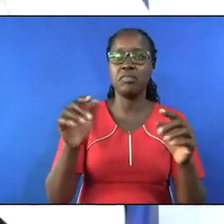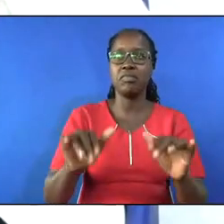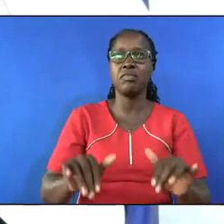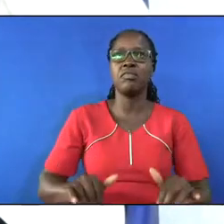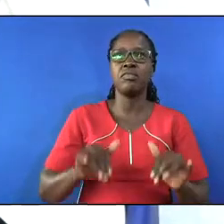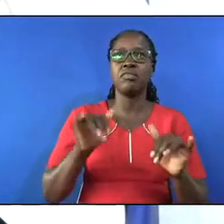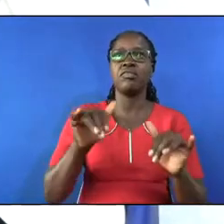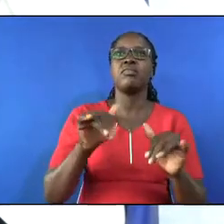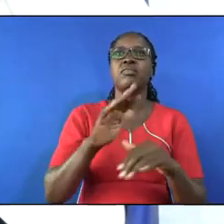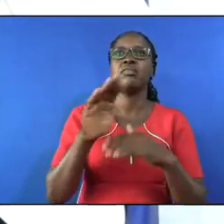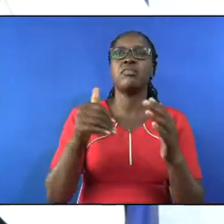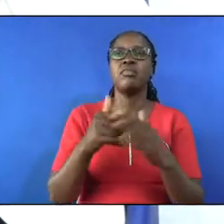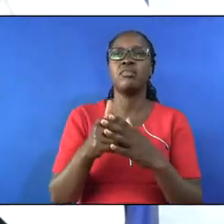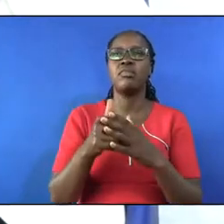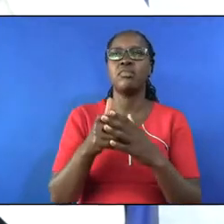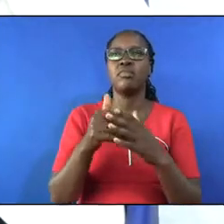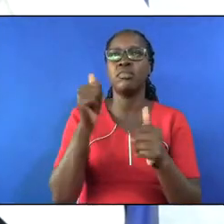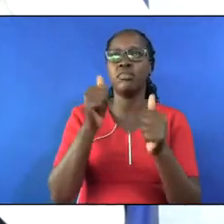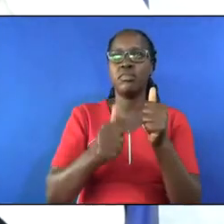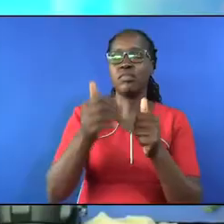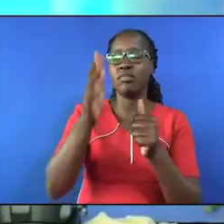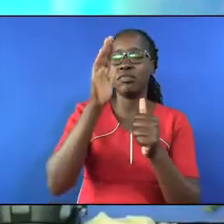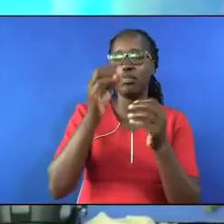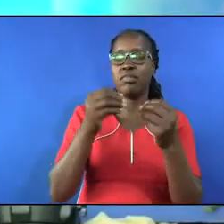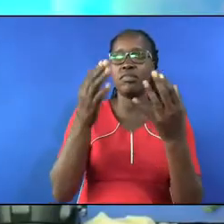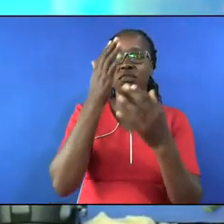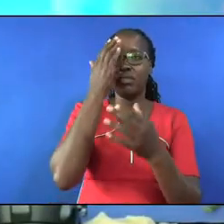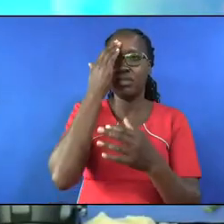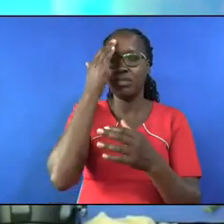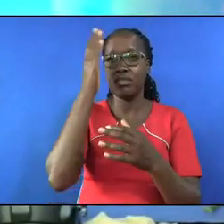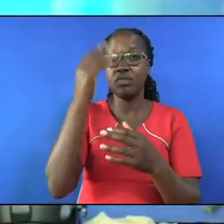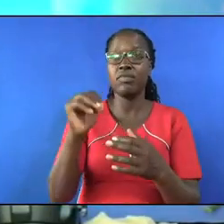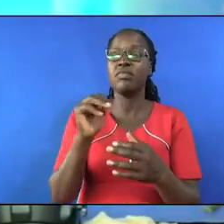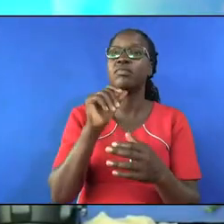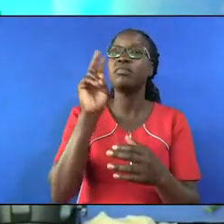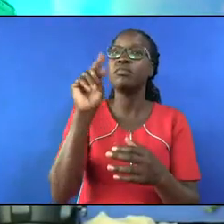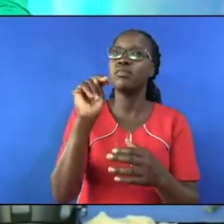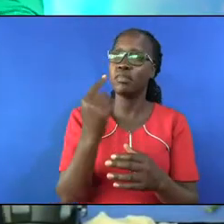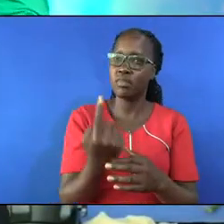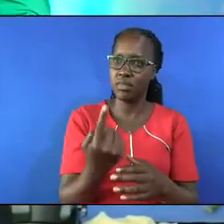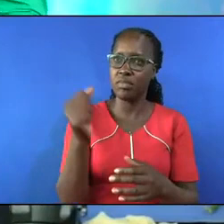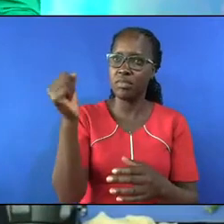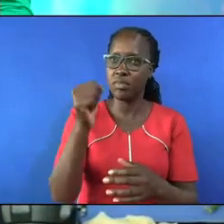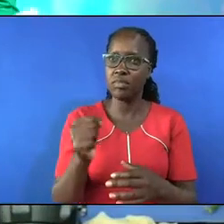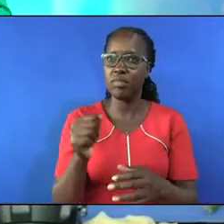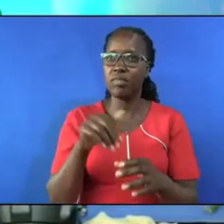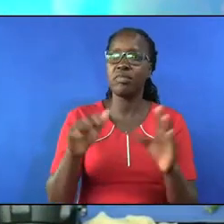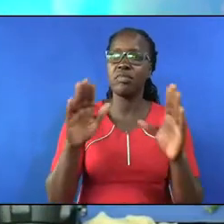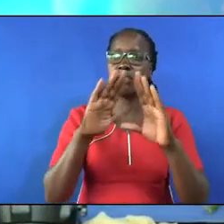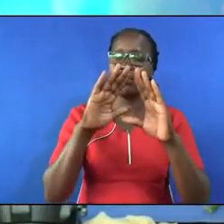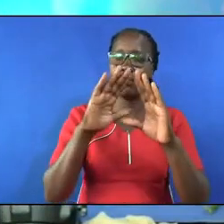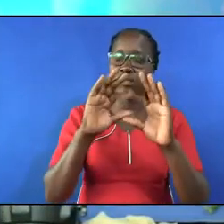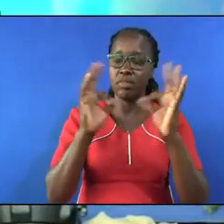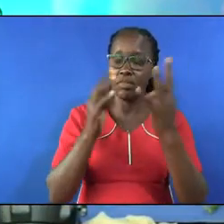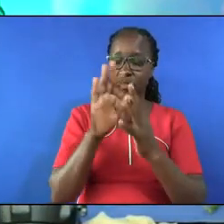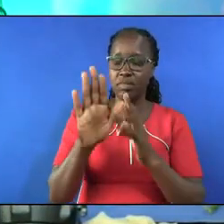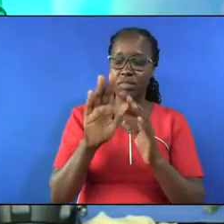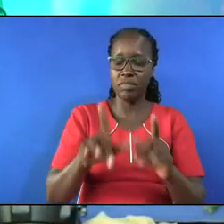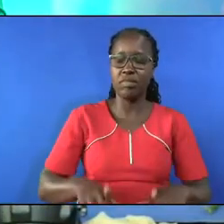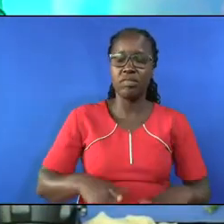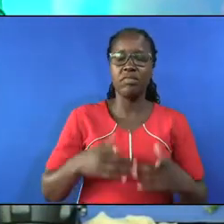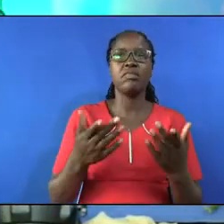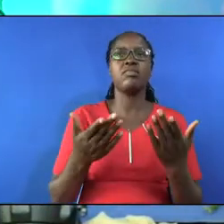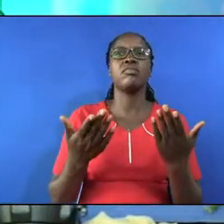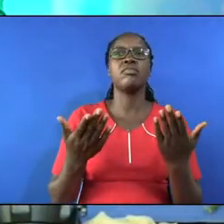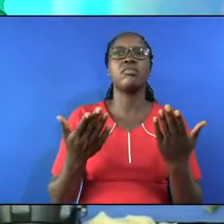of Israel. Mm-hmm. But no one is in my family will ever again live to